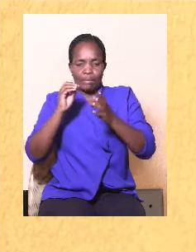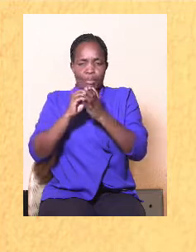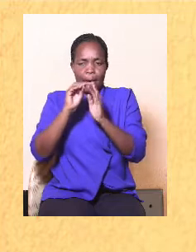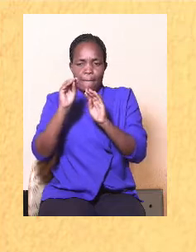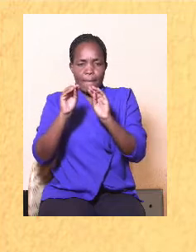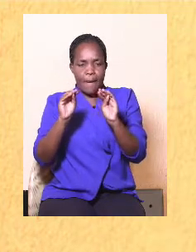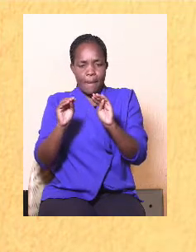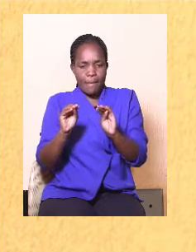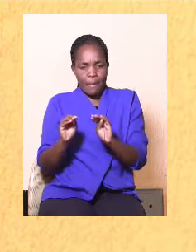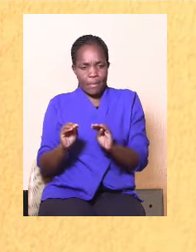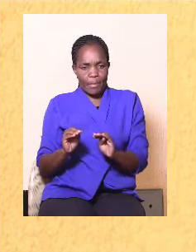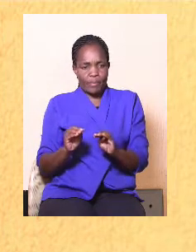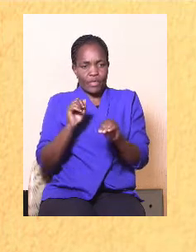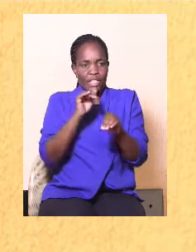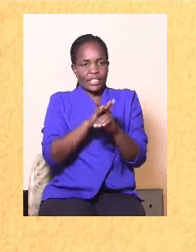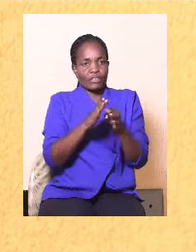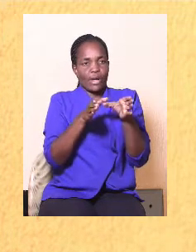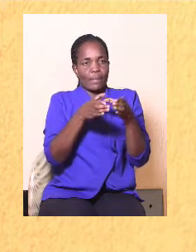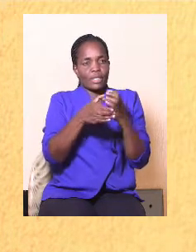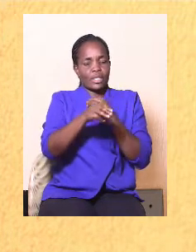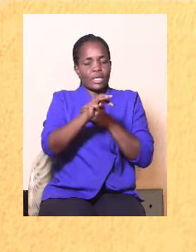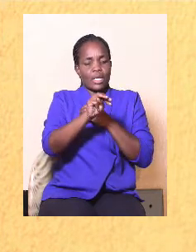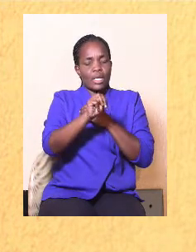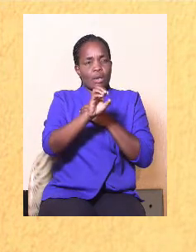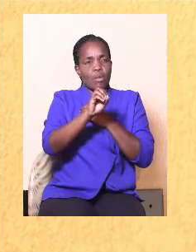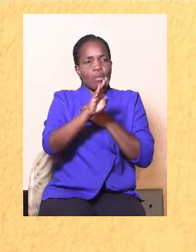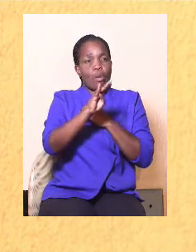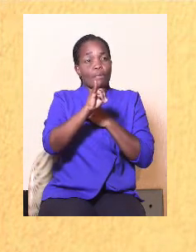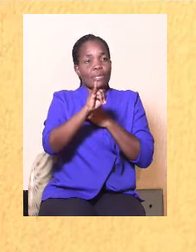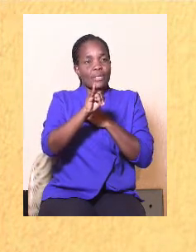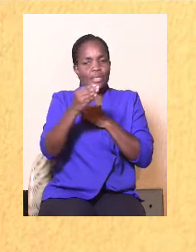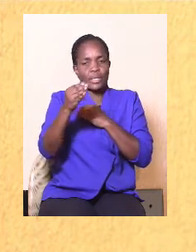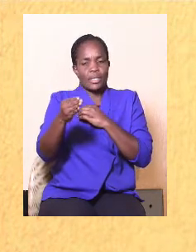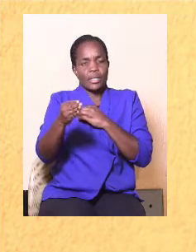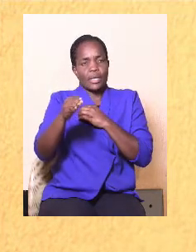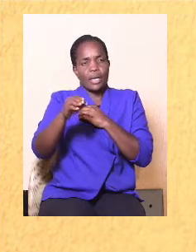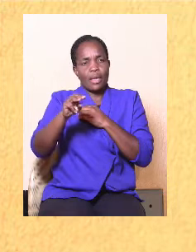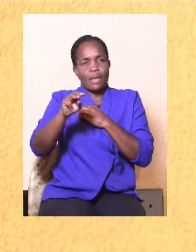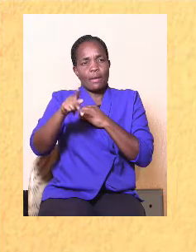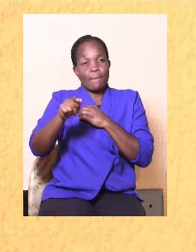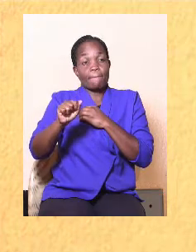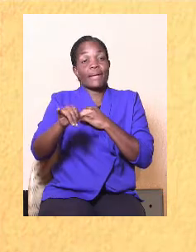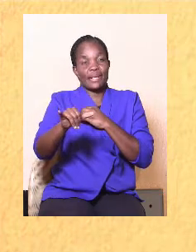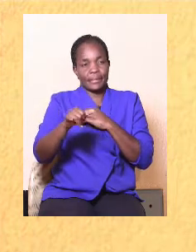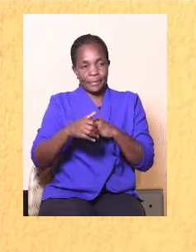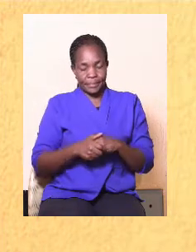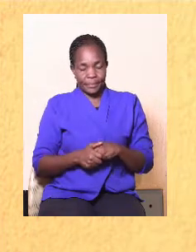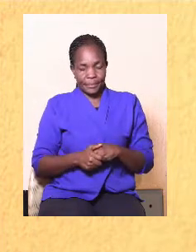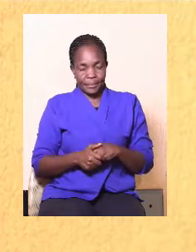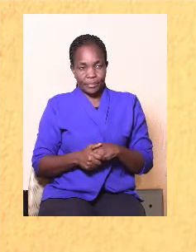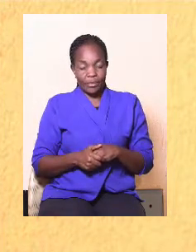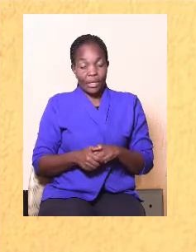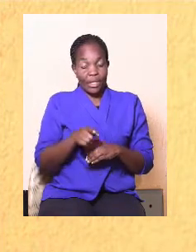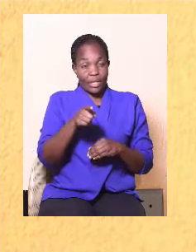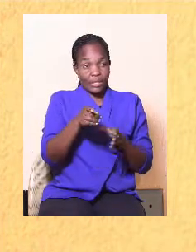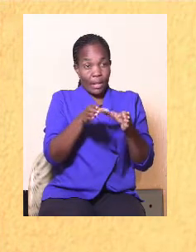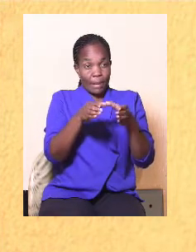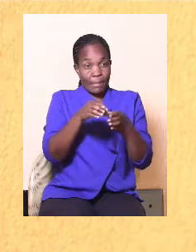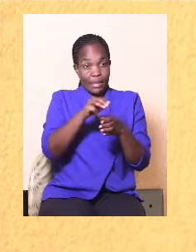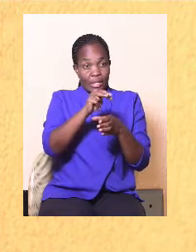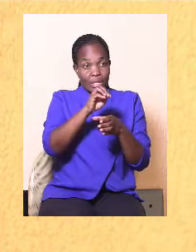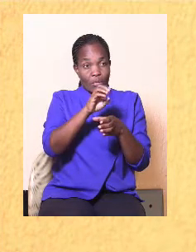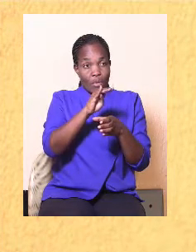MobiPay. MobiPay is the one who is going to validate against the database I have talked about. In other words, check whether your ID